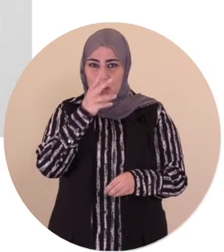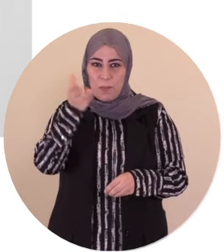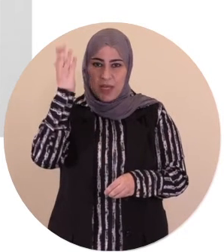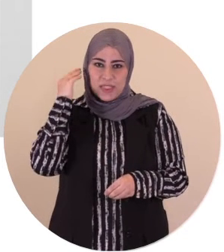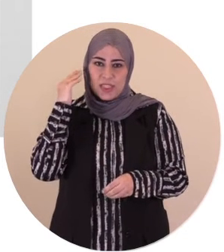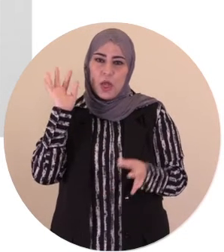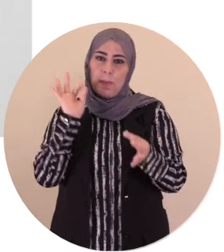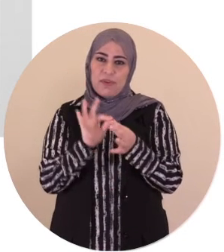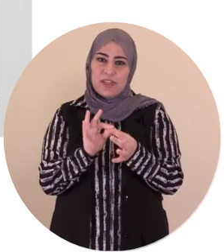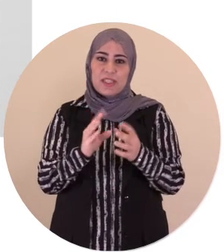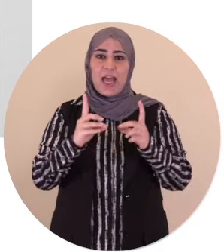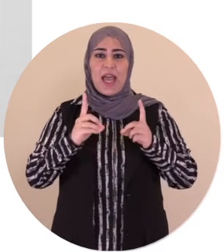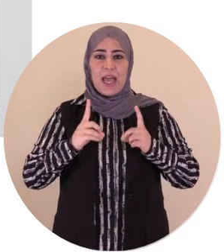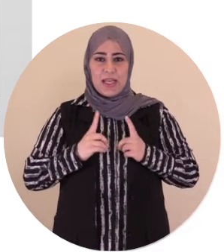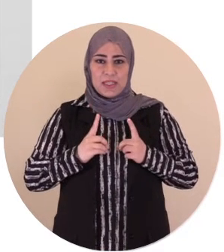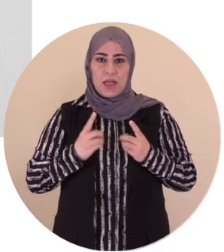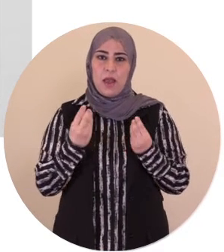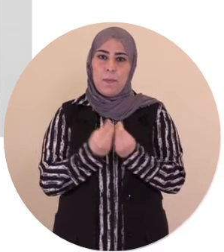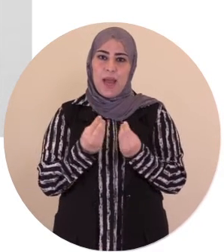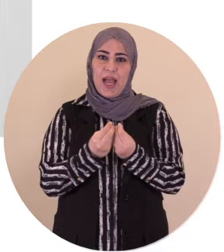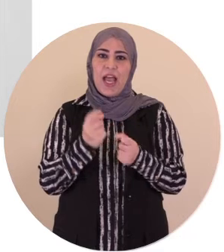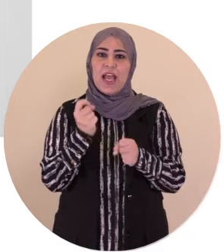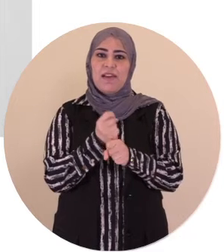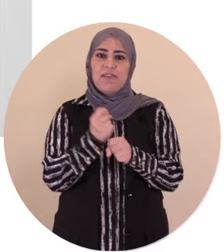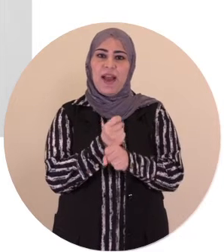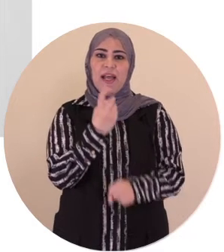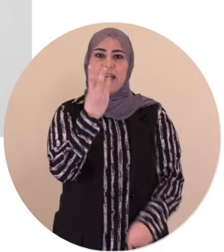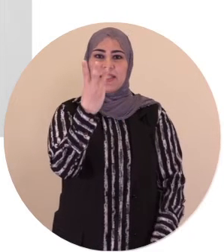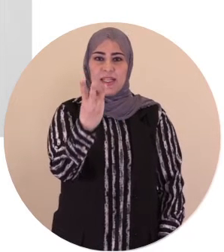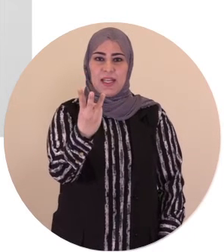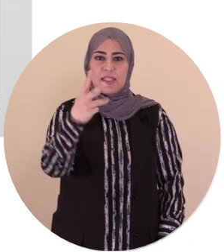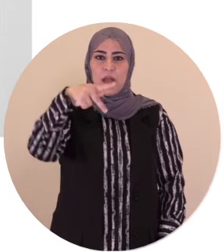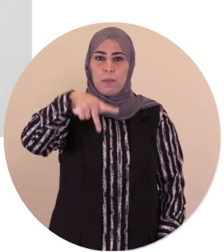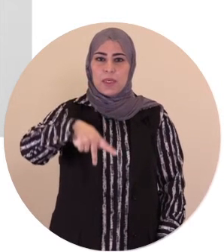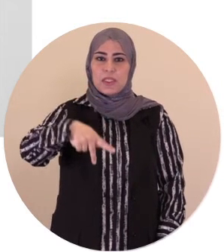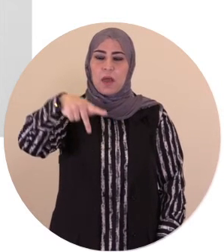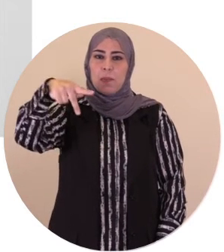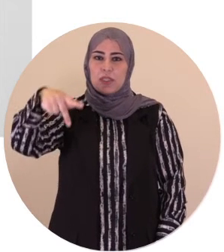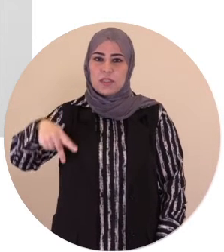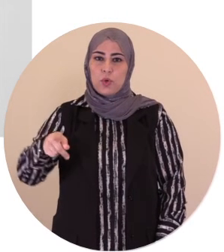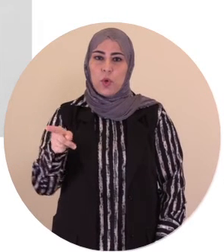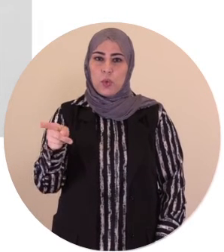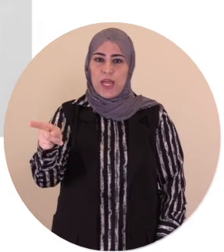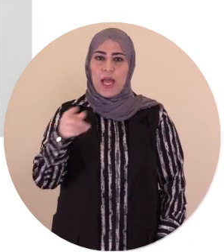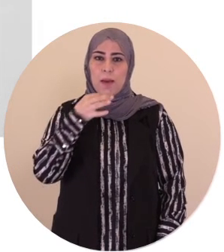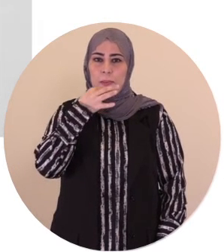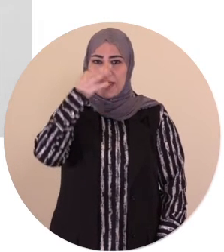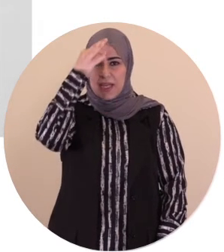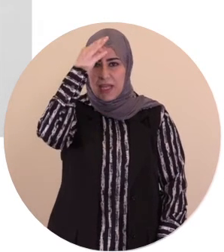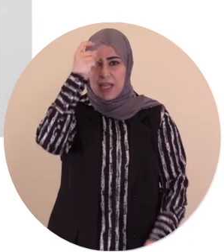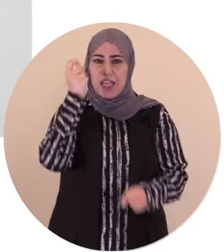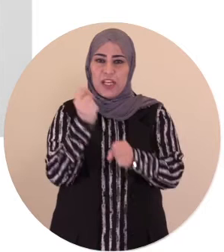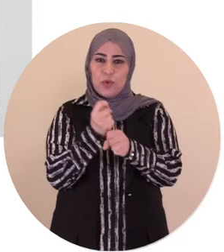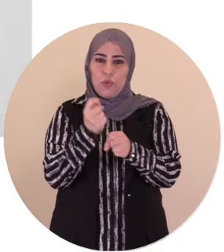we always add had plus the verb in the past participle. This shows that this verb happened